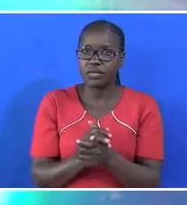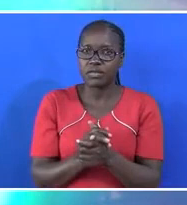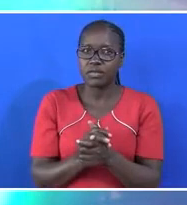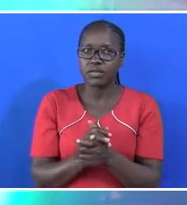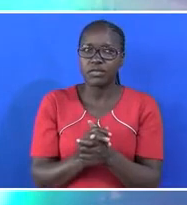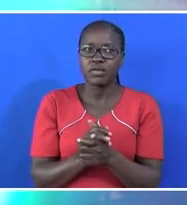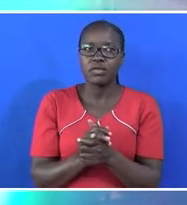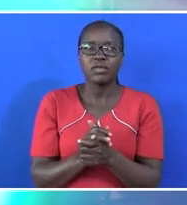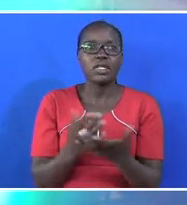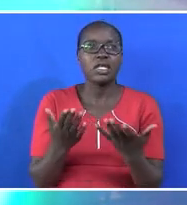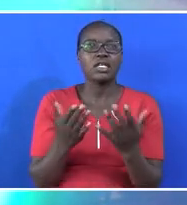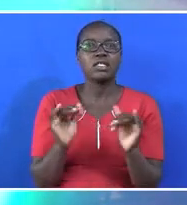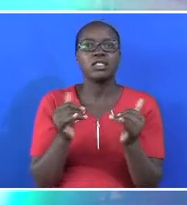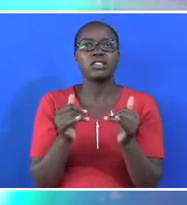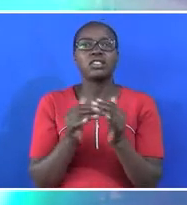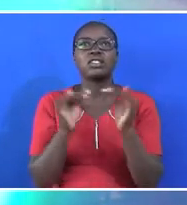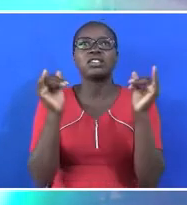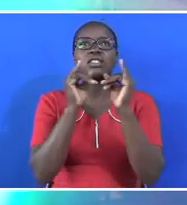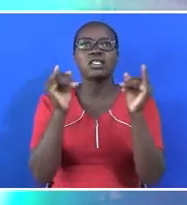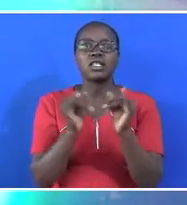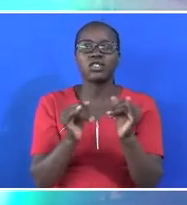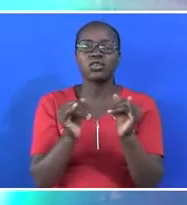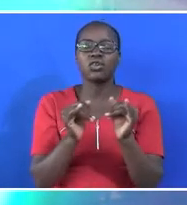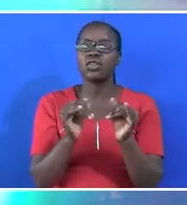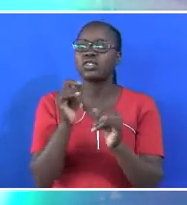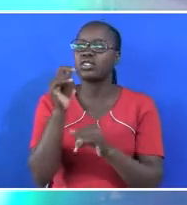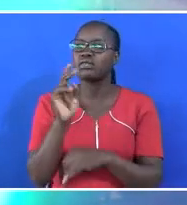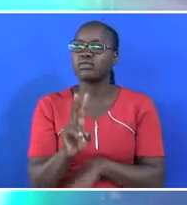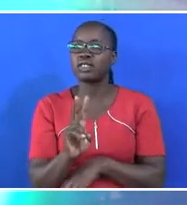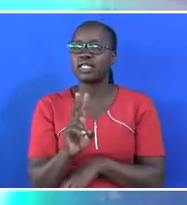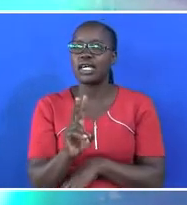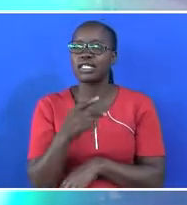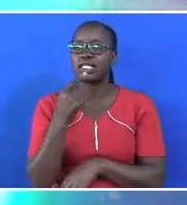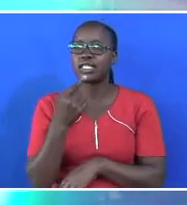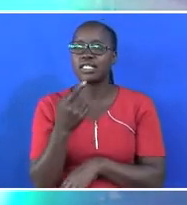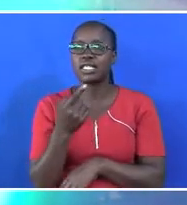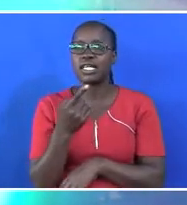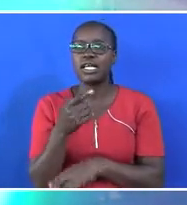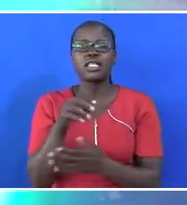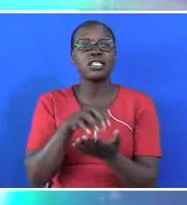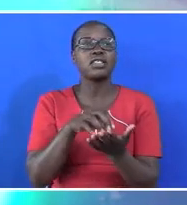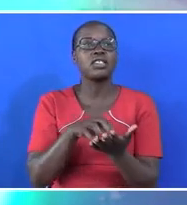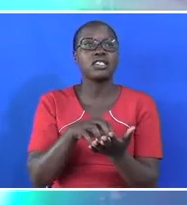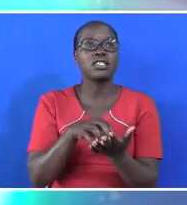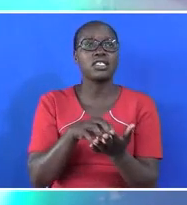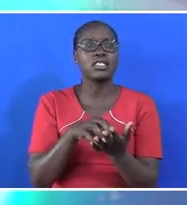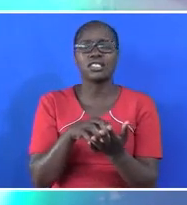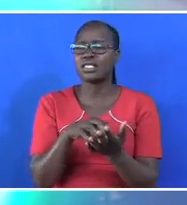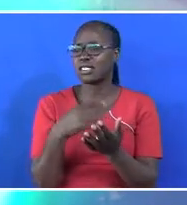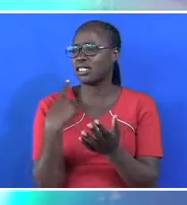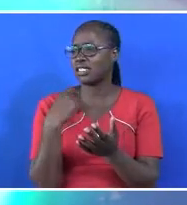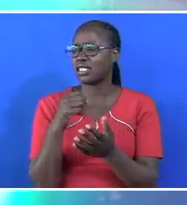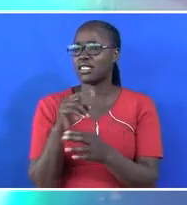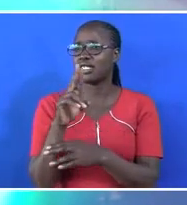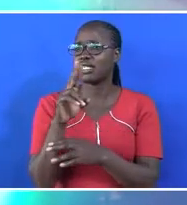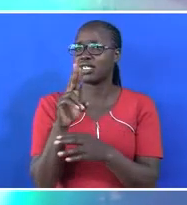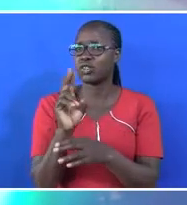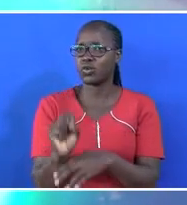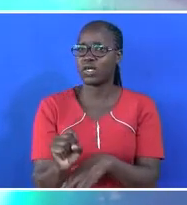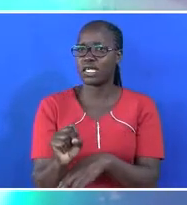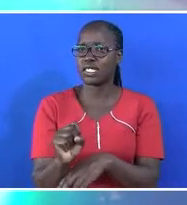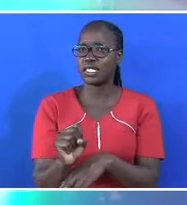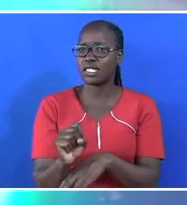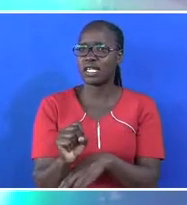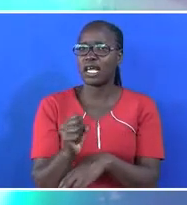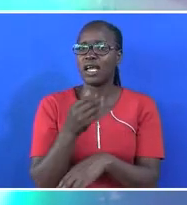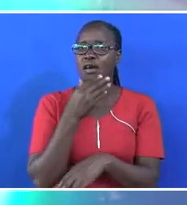some news from one of these international portals, and they were saying that there was a case not long ago in the U.S. that there